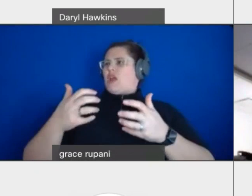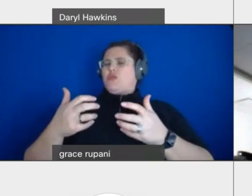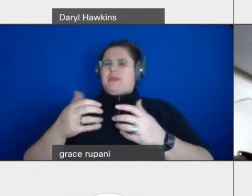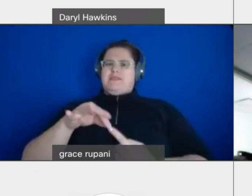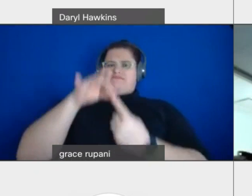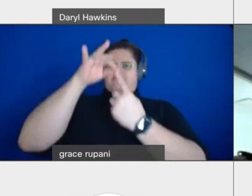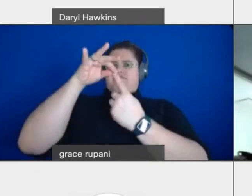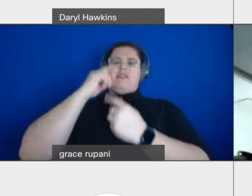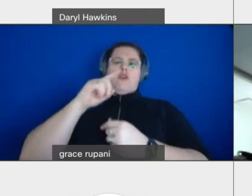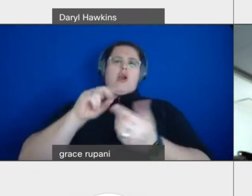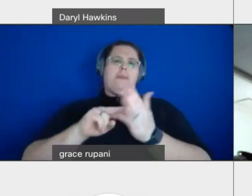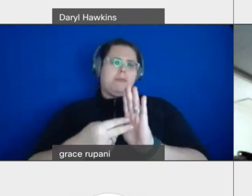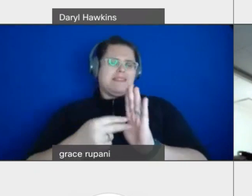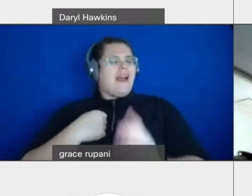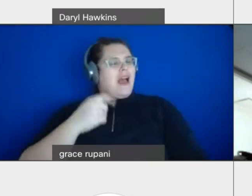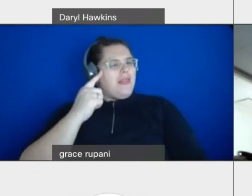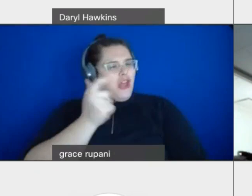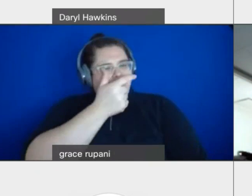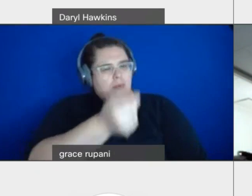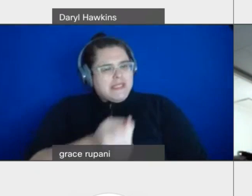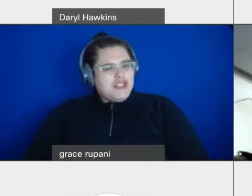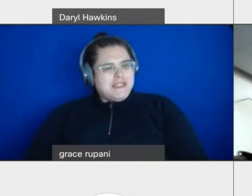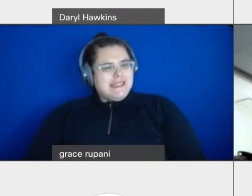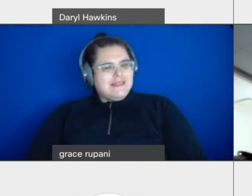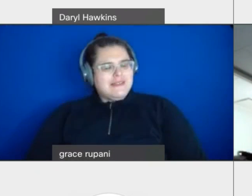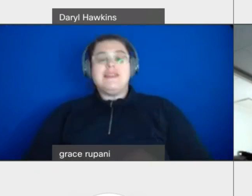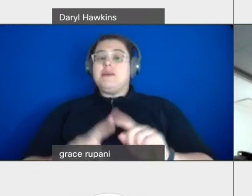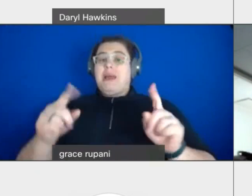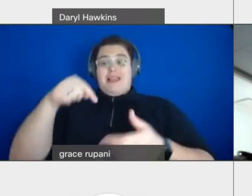interesting. But in this case, I'm willing to take that.